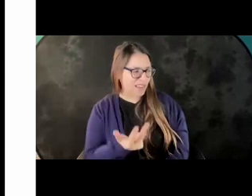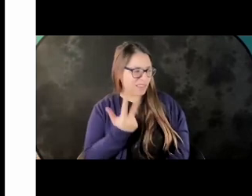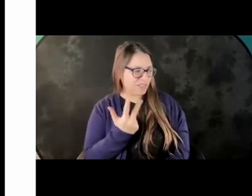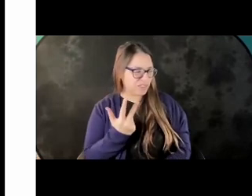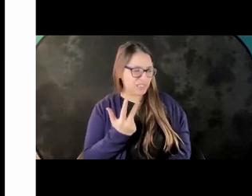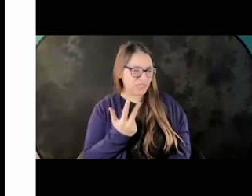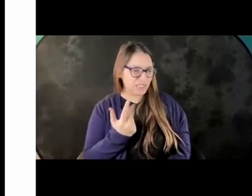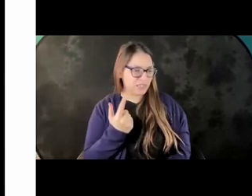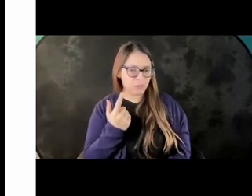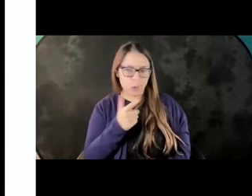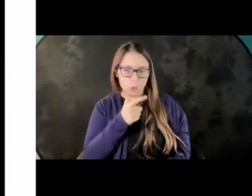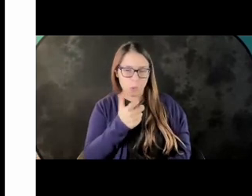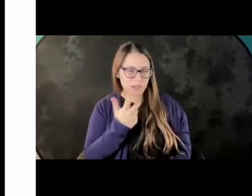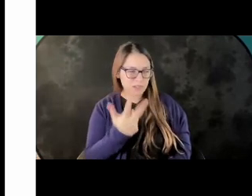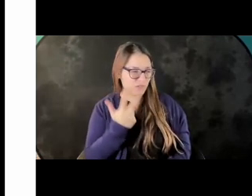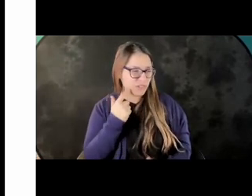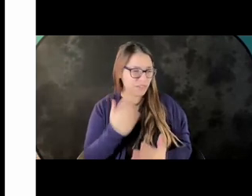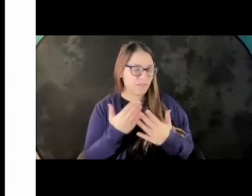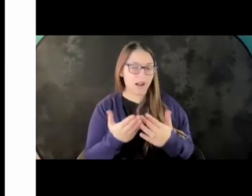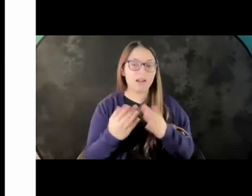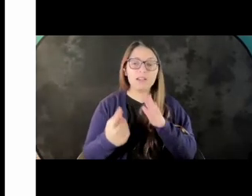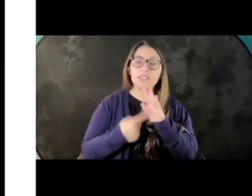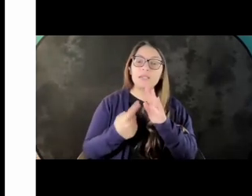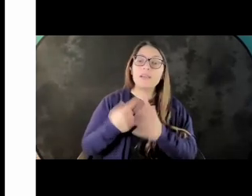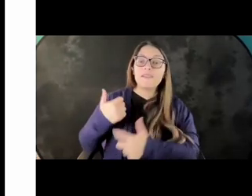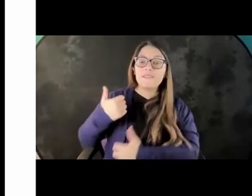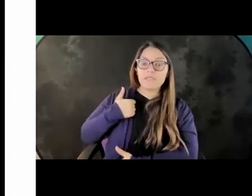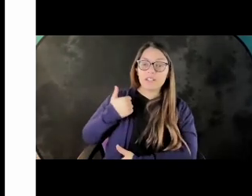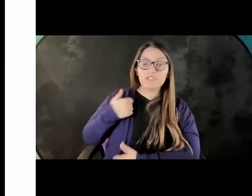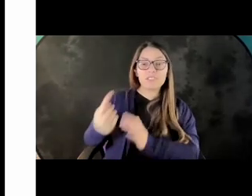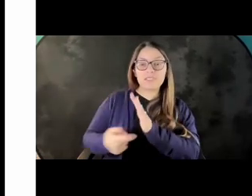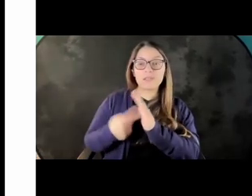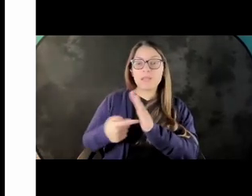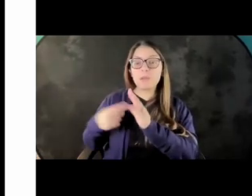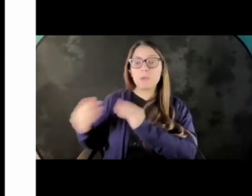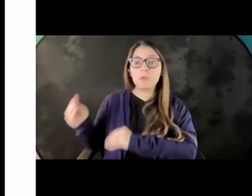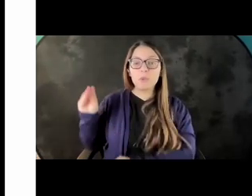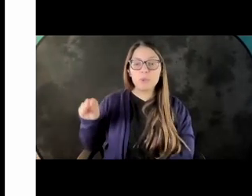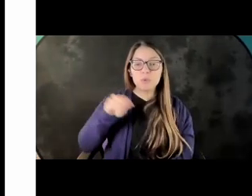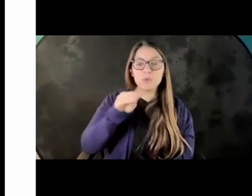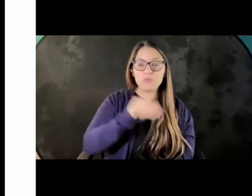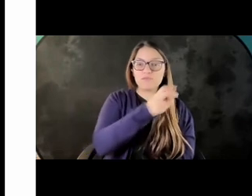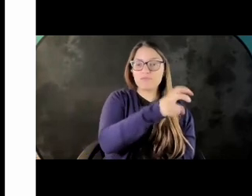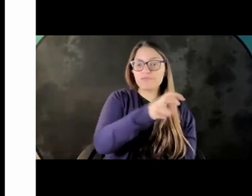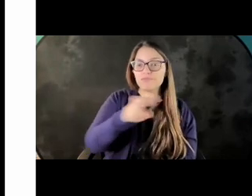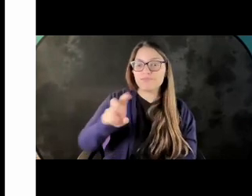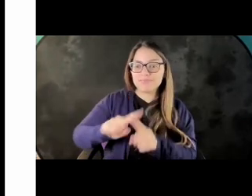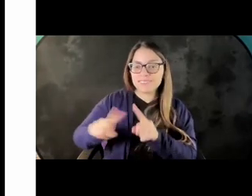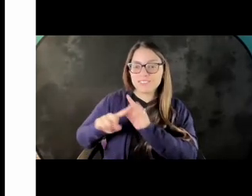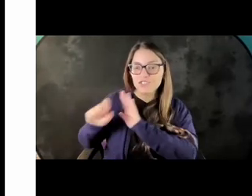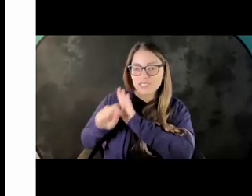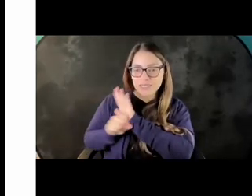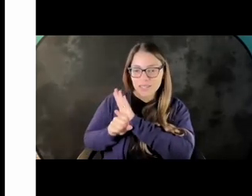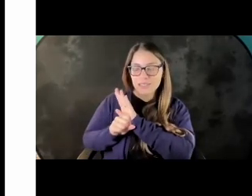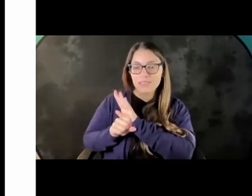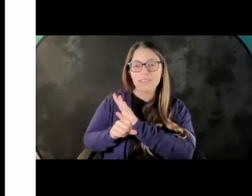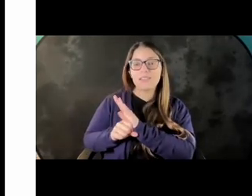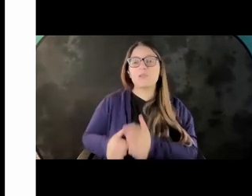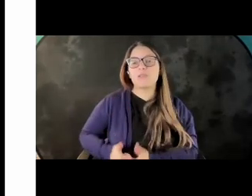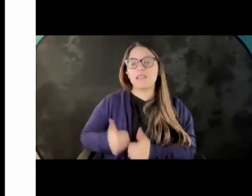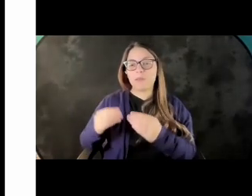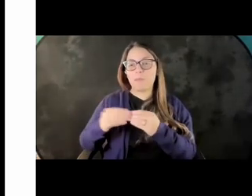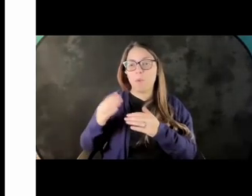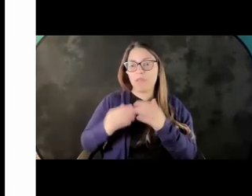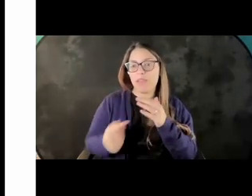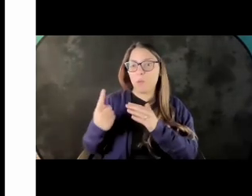tax returns? Well, the veterans, sometimes they frequently move from state to state, and they may have lived in more than one state